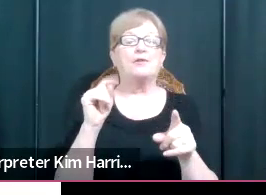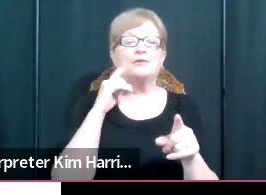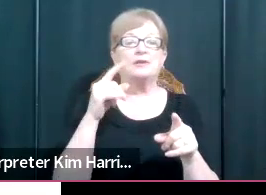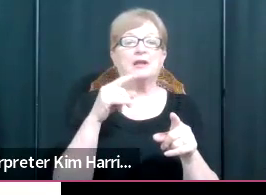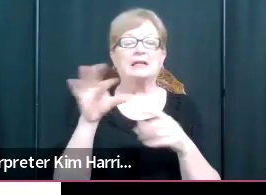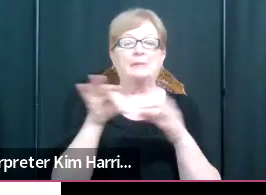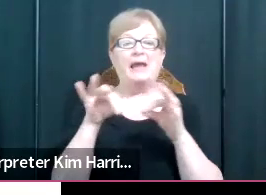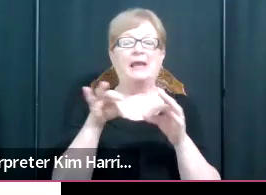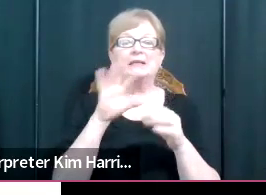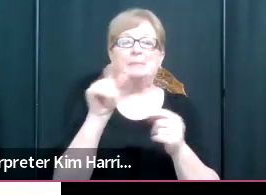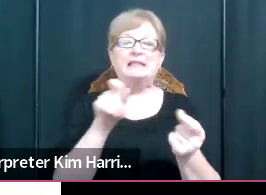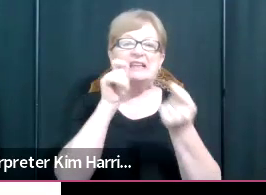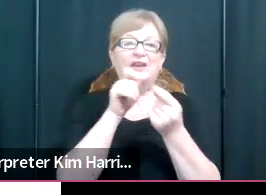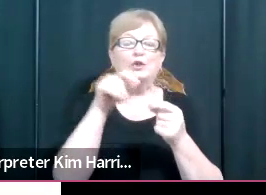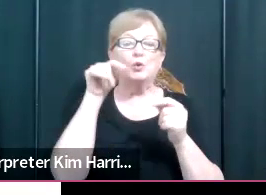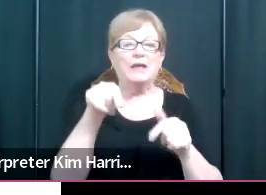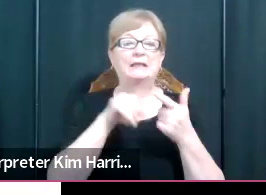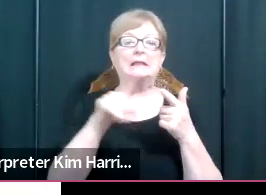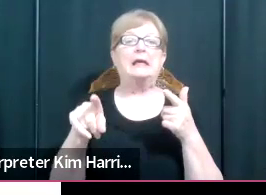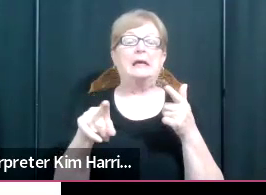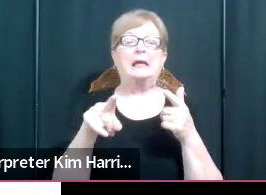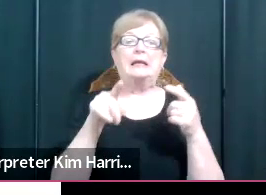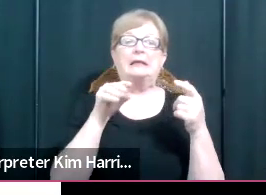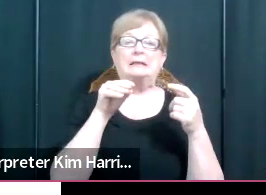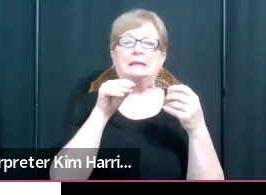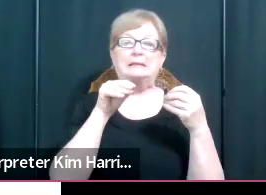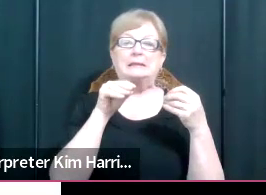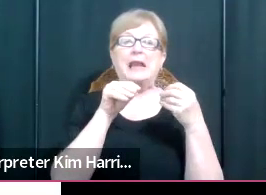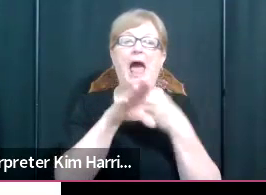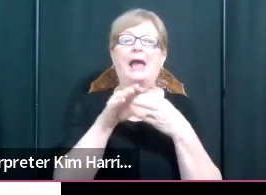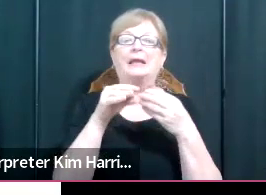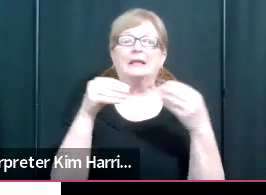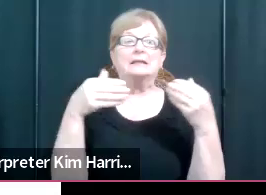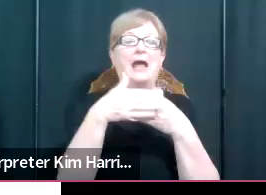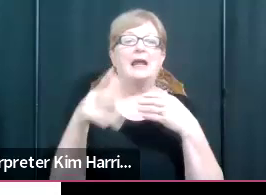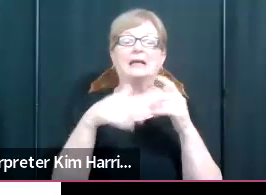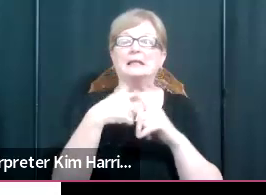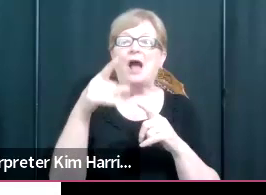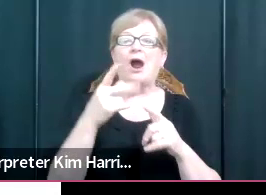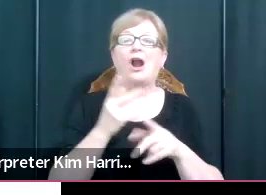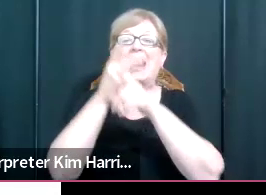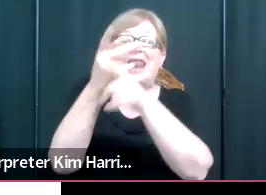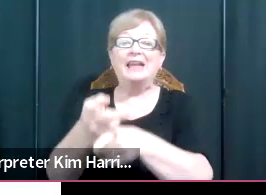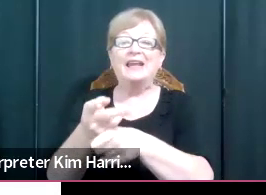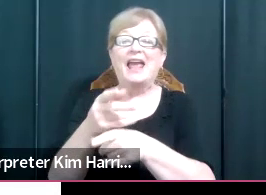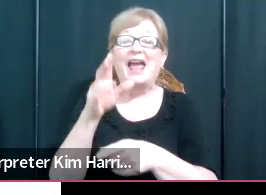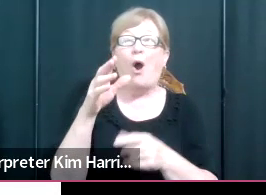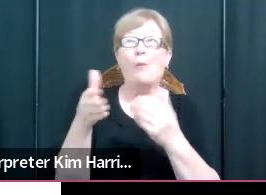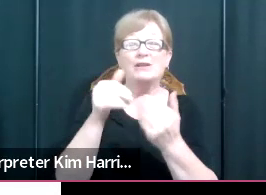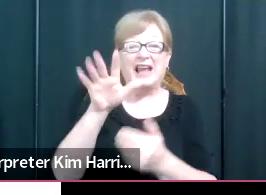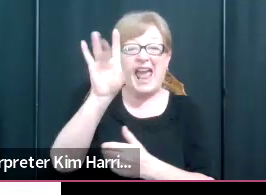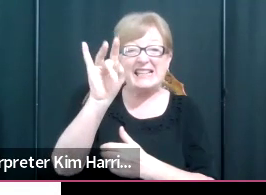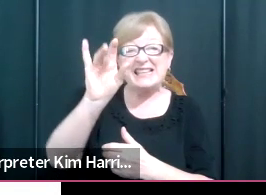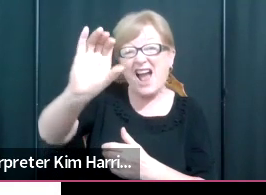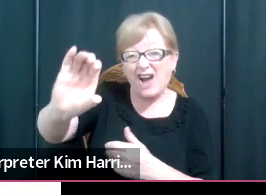specific to this slide, I do want to mention, Laura mentioned our lending library. We have about 1,800 items. So the things